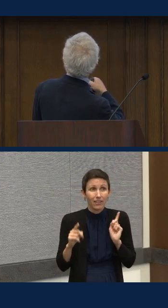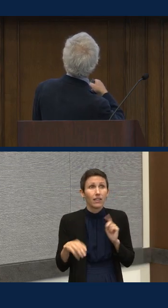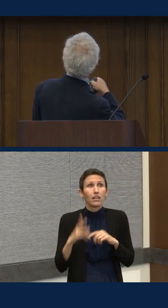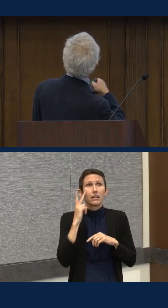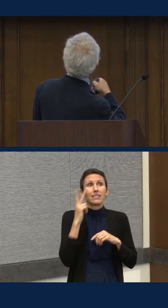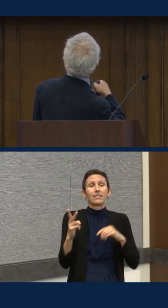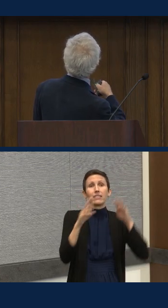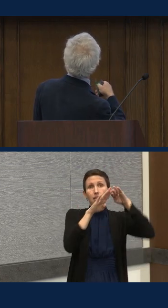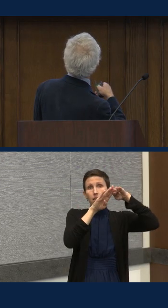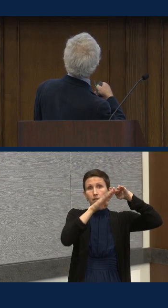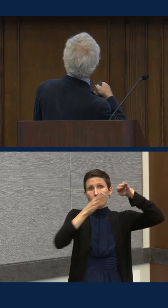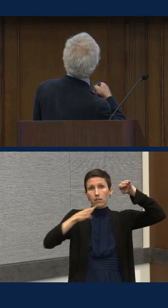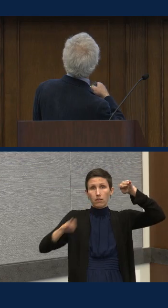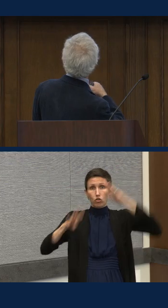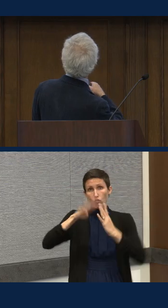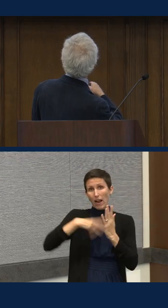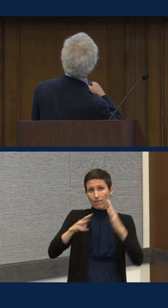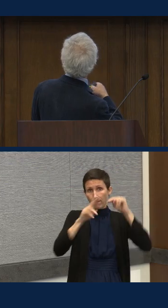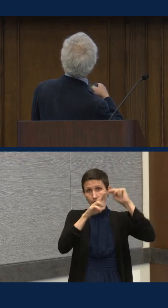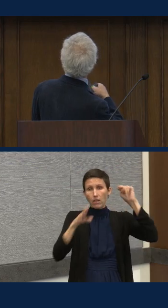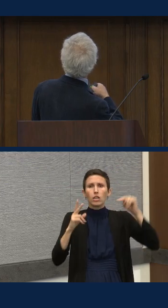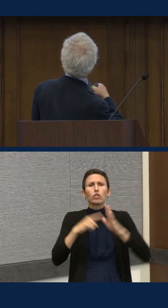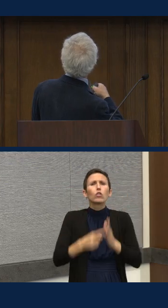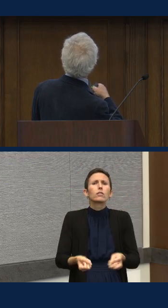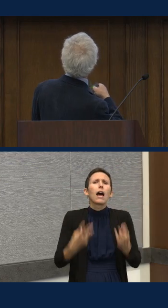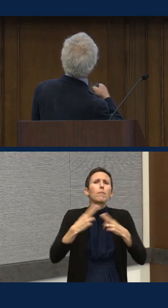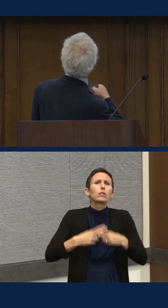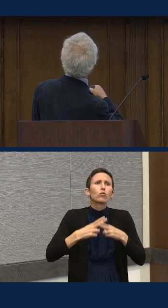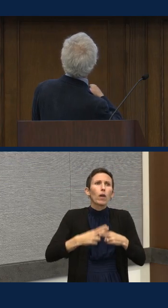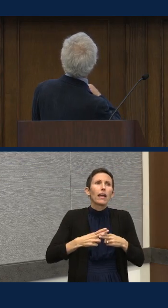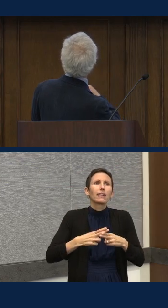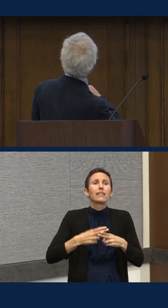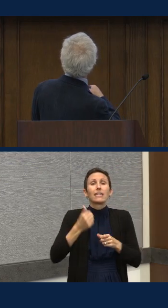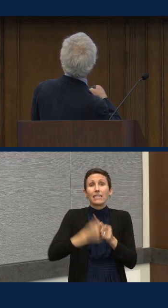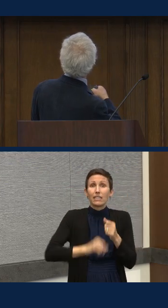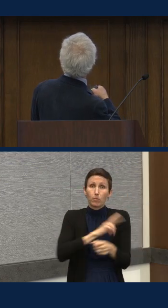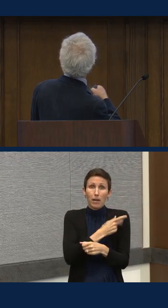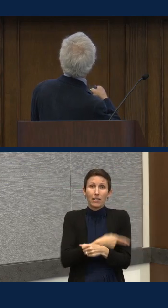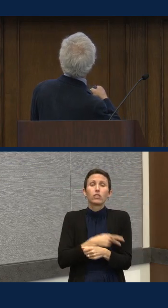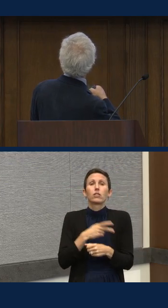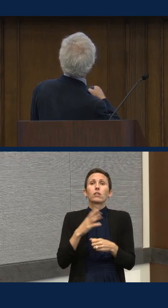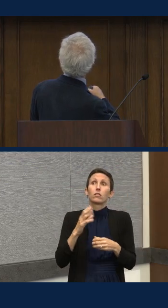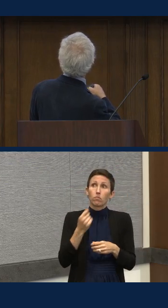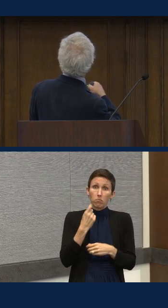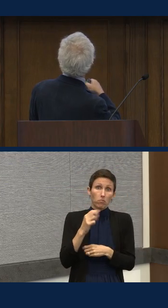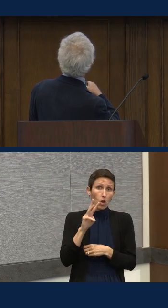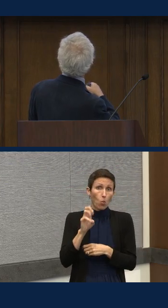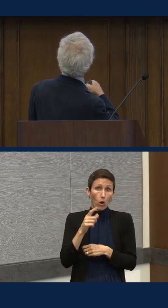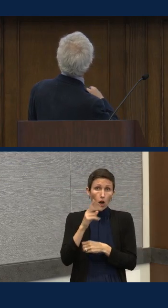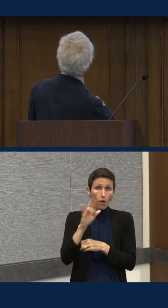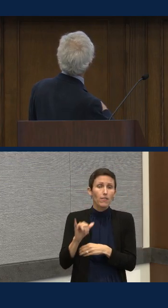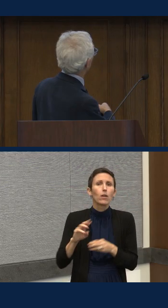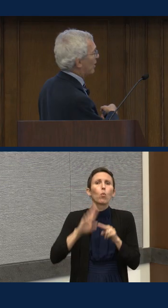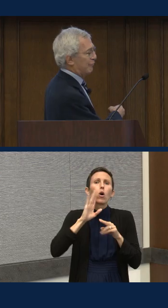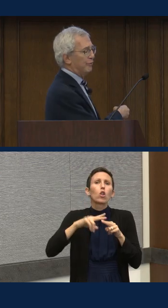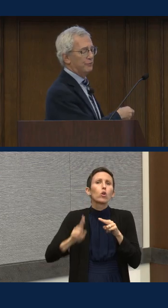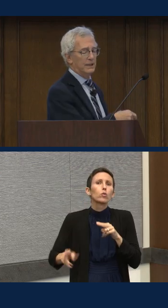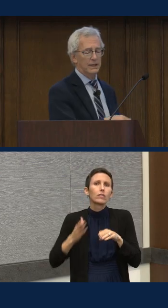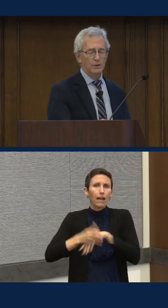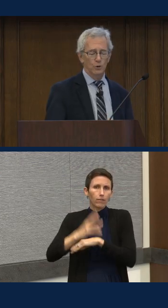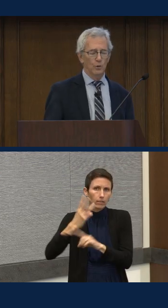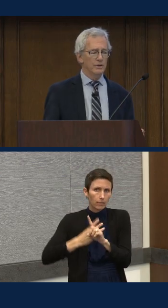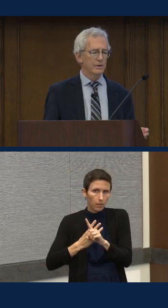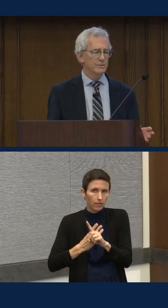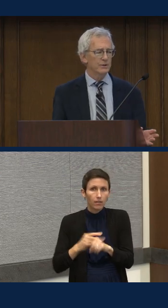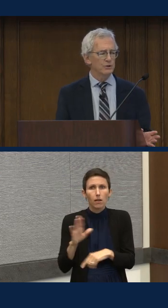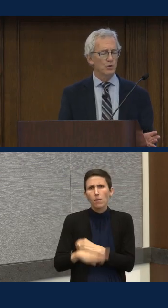waterfall plot showing the amount of weight each patient on Wegovy loses over 6 months. And in fact, about